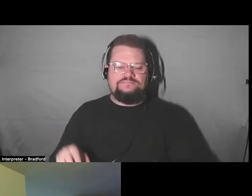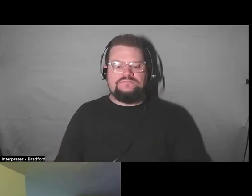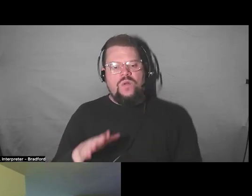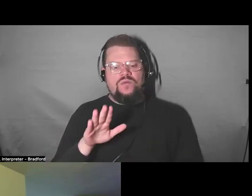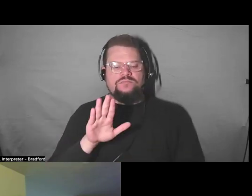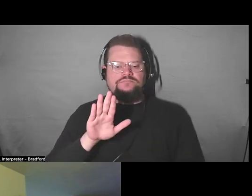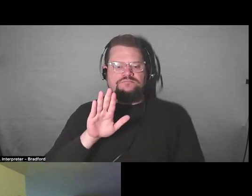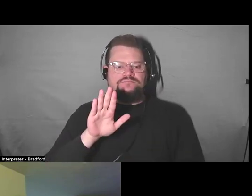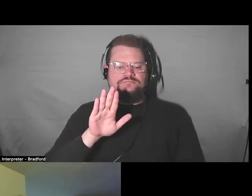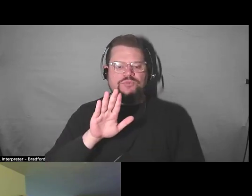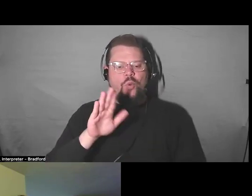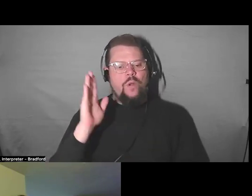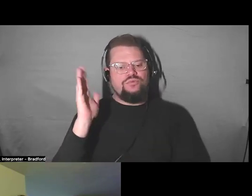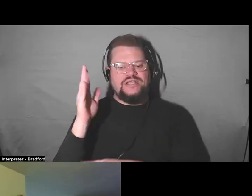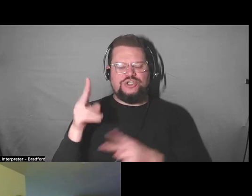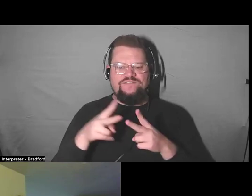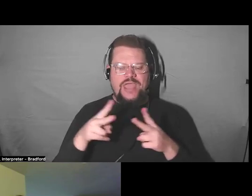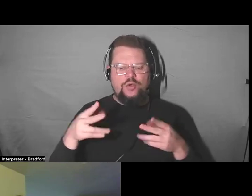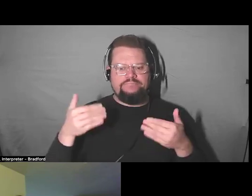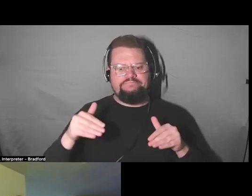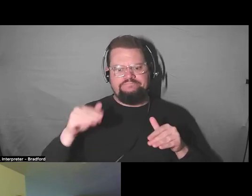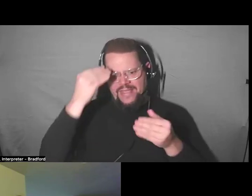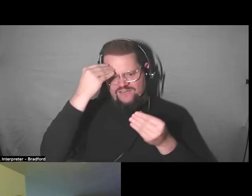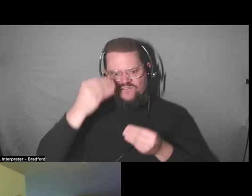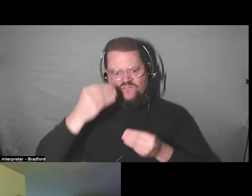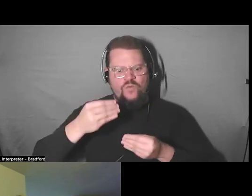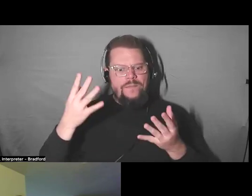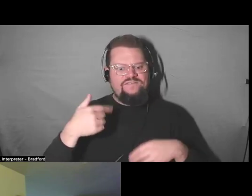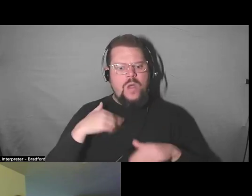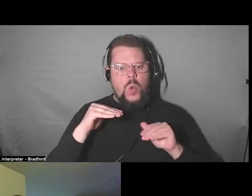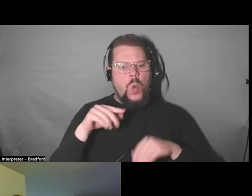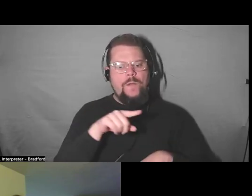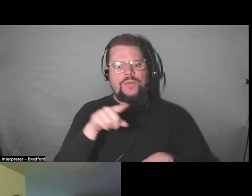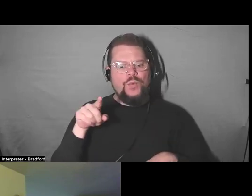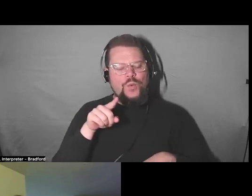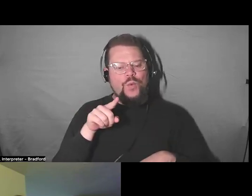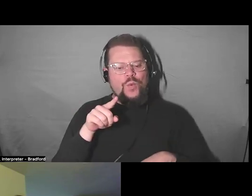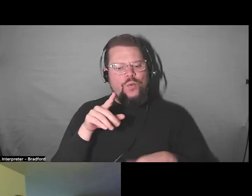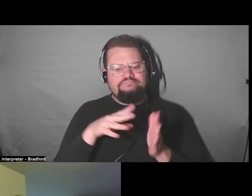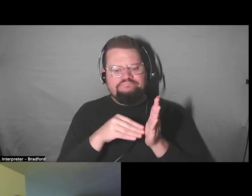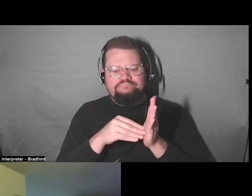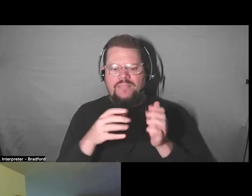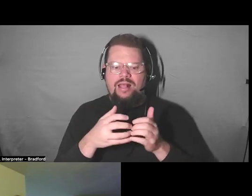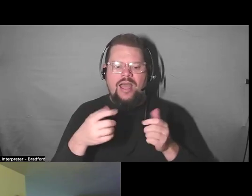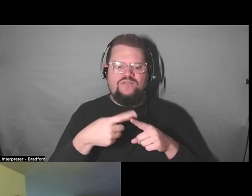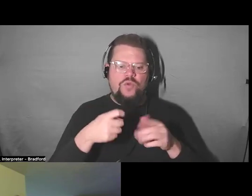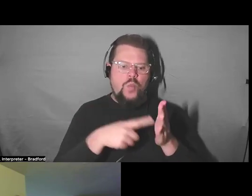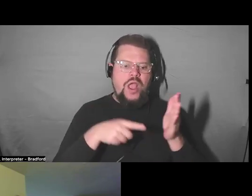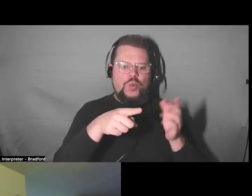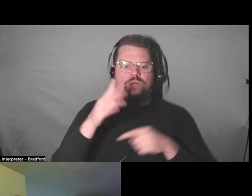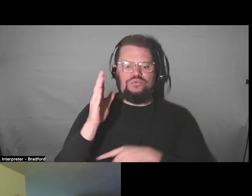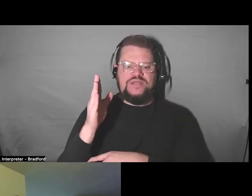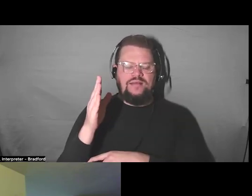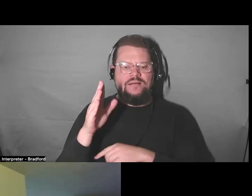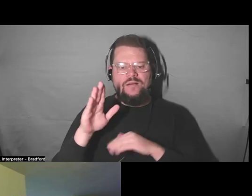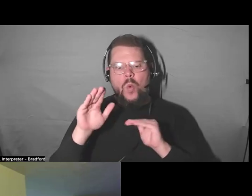very informative today, and I hope people take a lot away from what you presented, and that helps